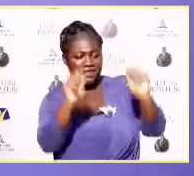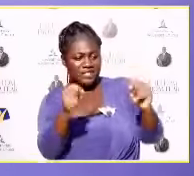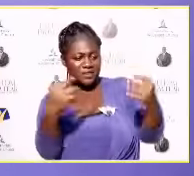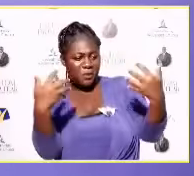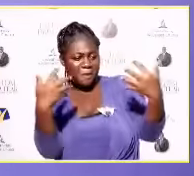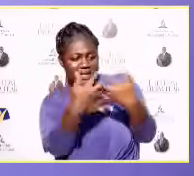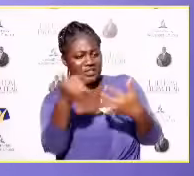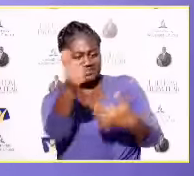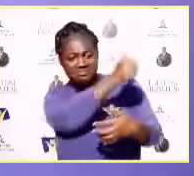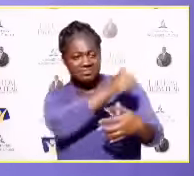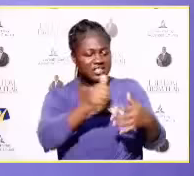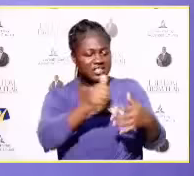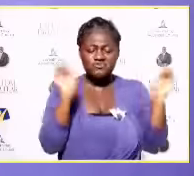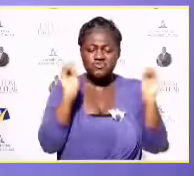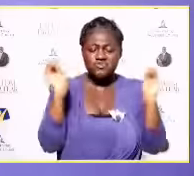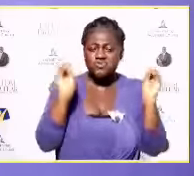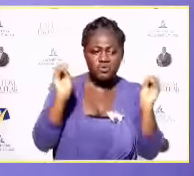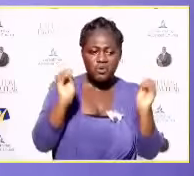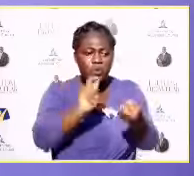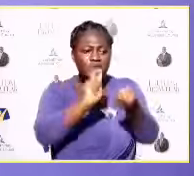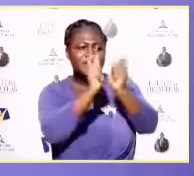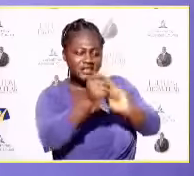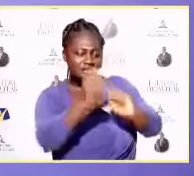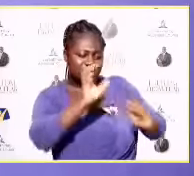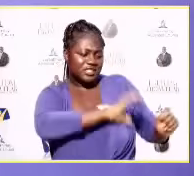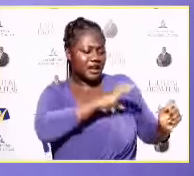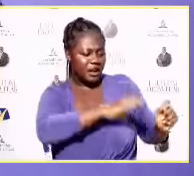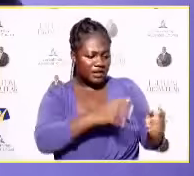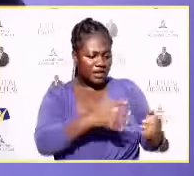He will change us to obey his law.